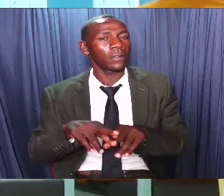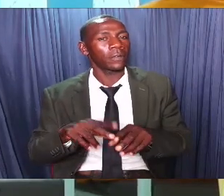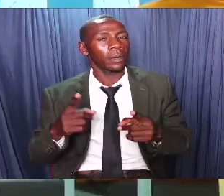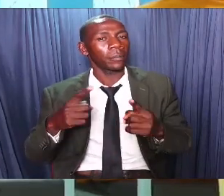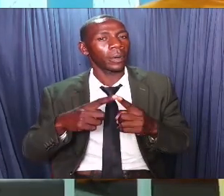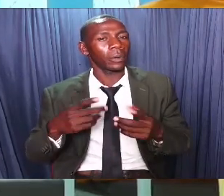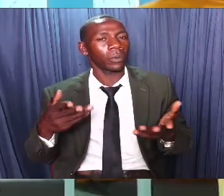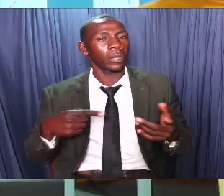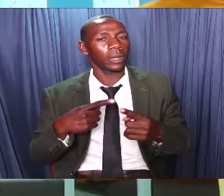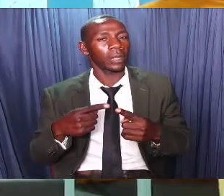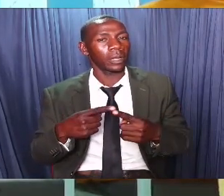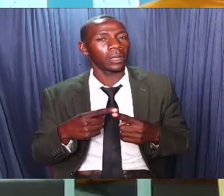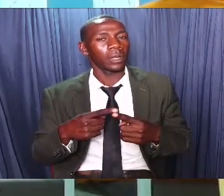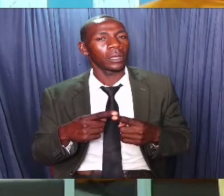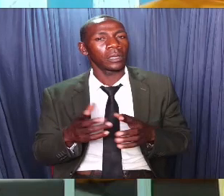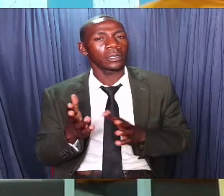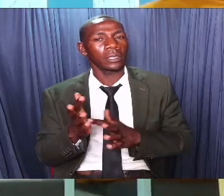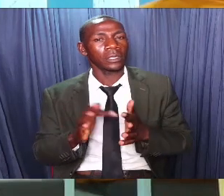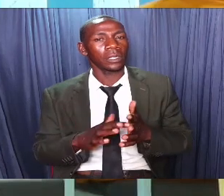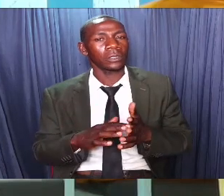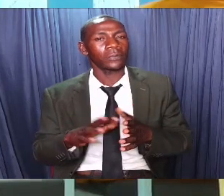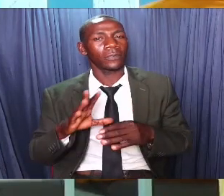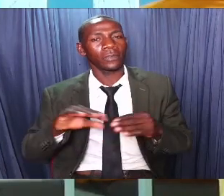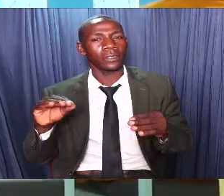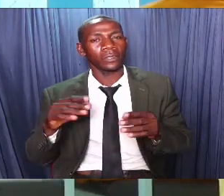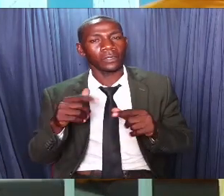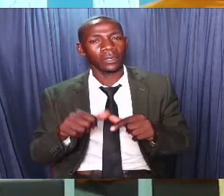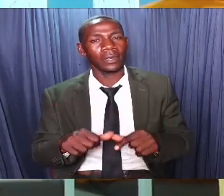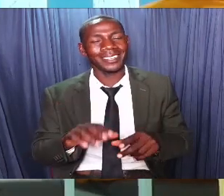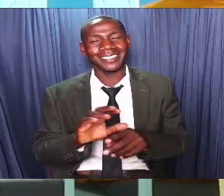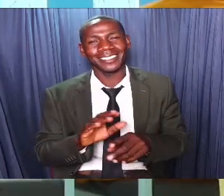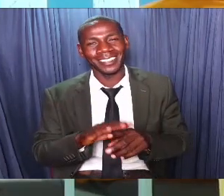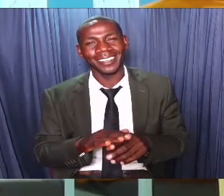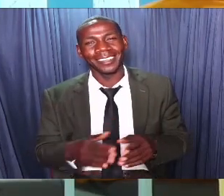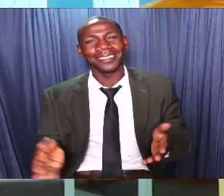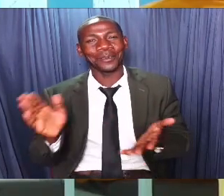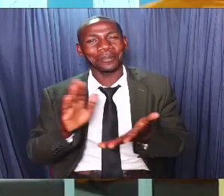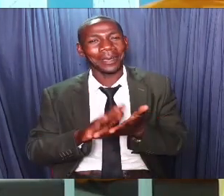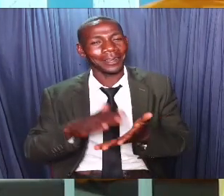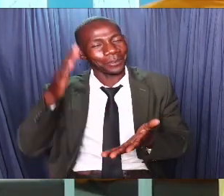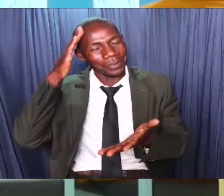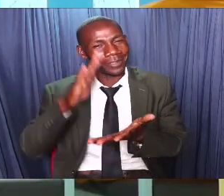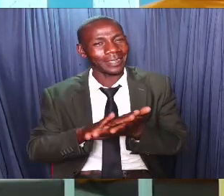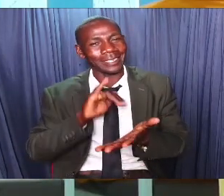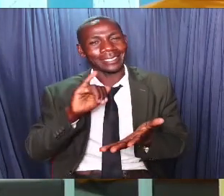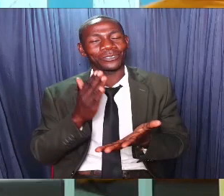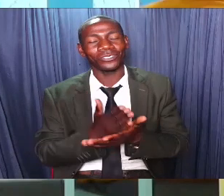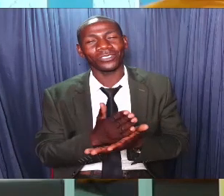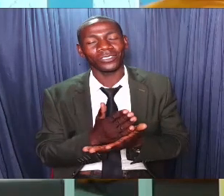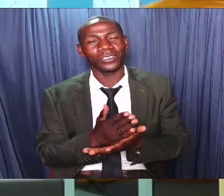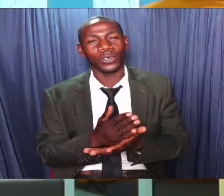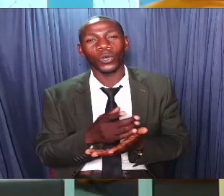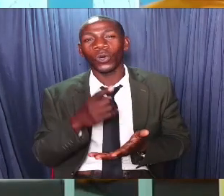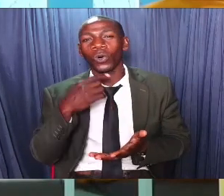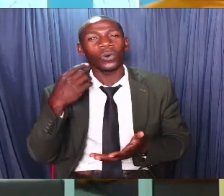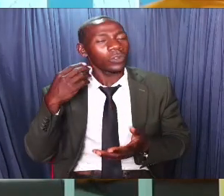till when will you be confessing your sins? You will be found by Jesus still in counsel. Today you believe that is true for